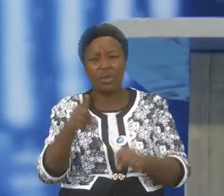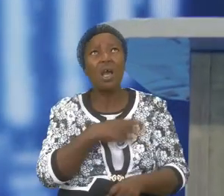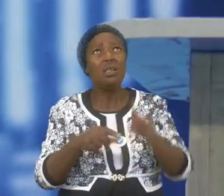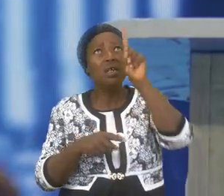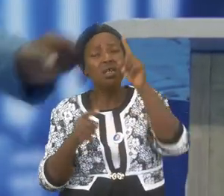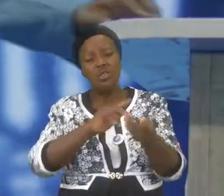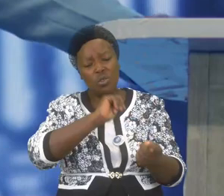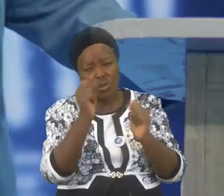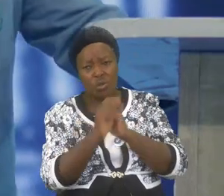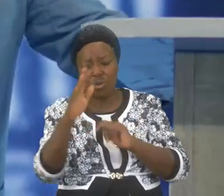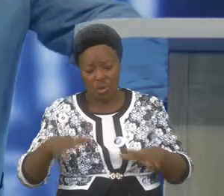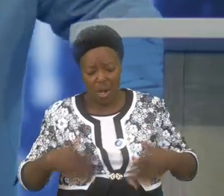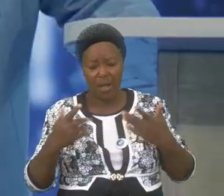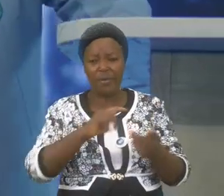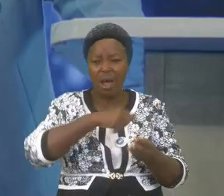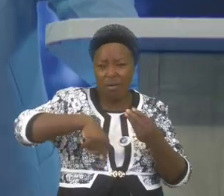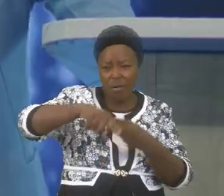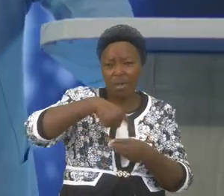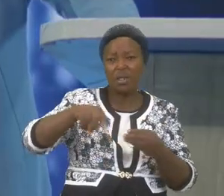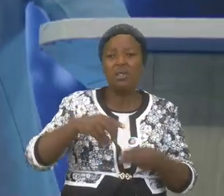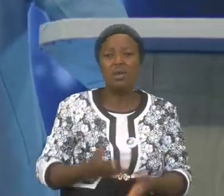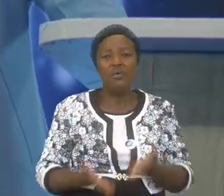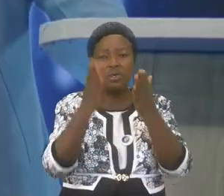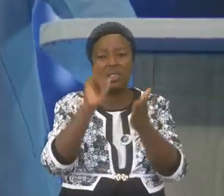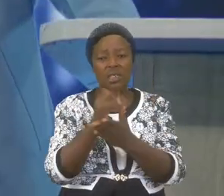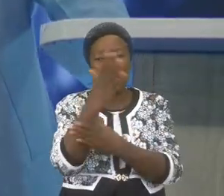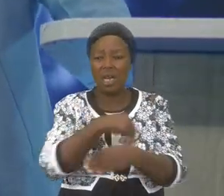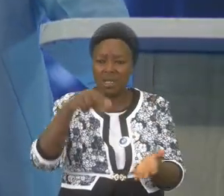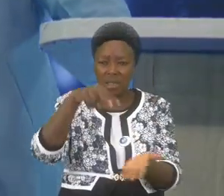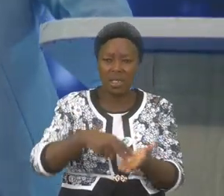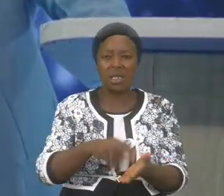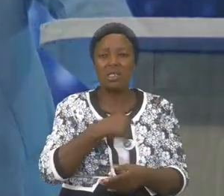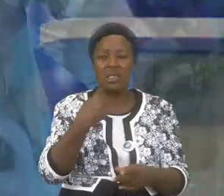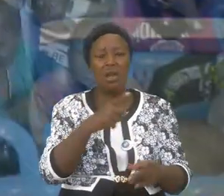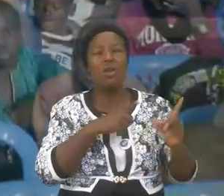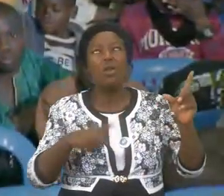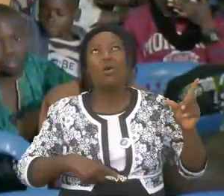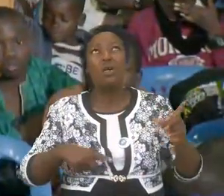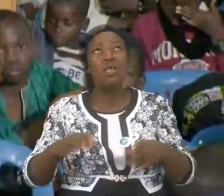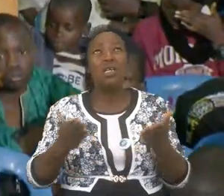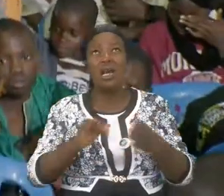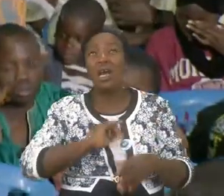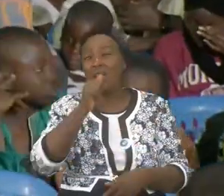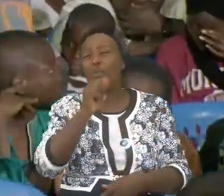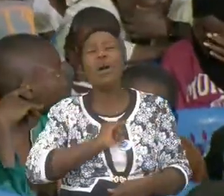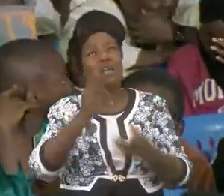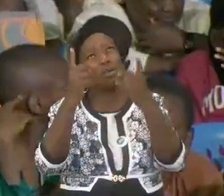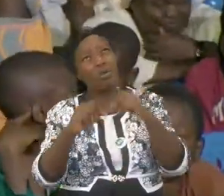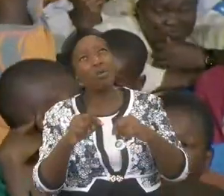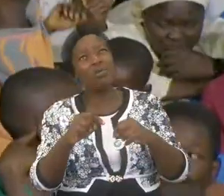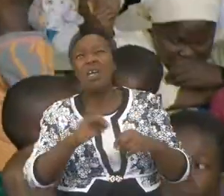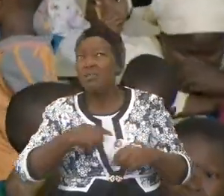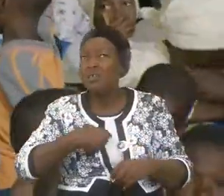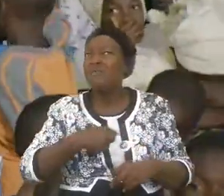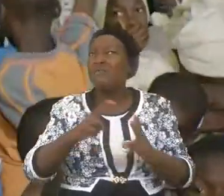up and say, Lord, here I am. I come so that I will not be under the rule of the kingdom